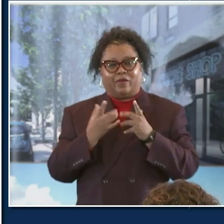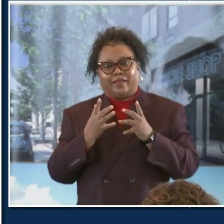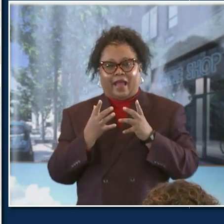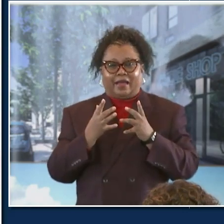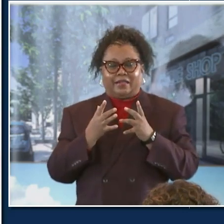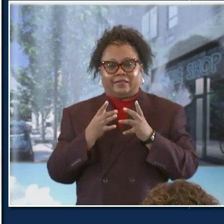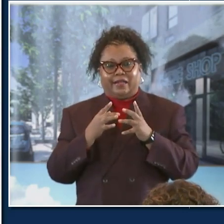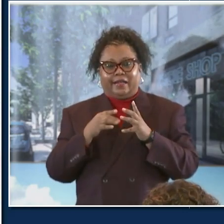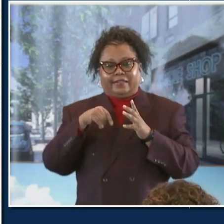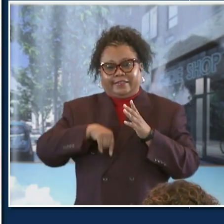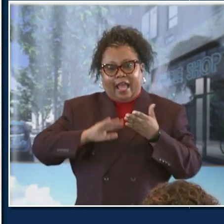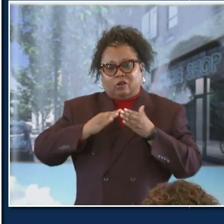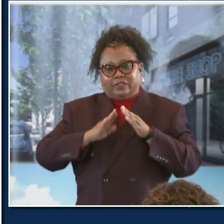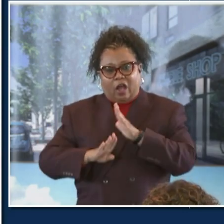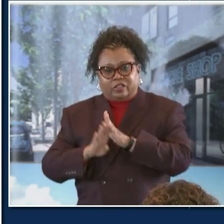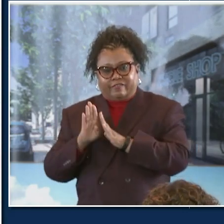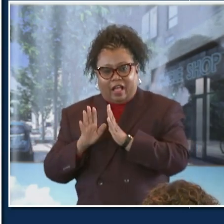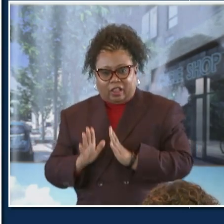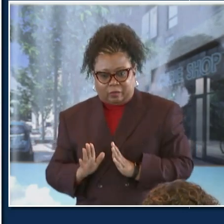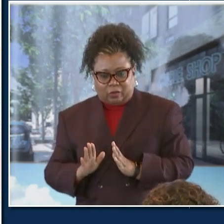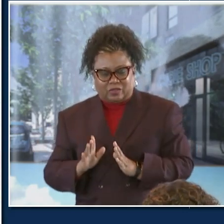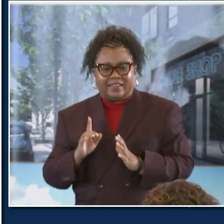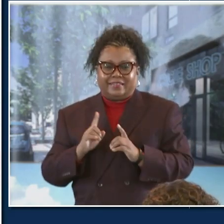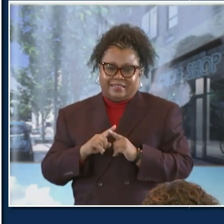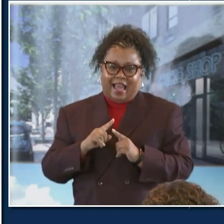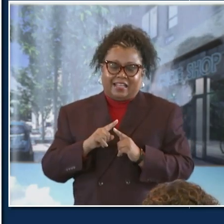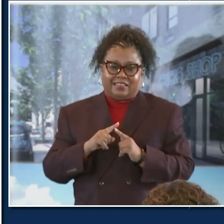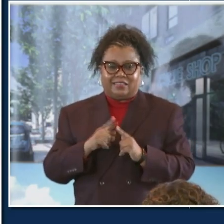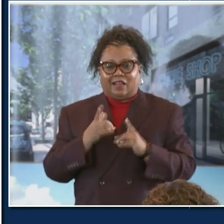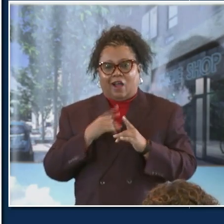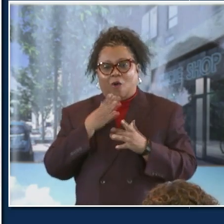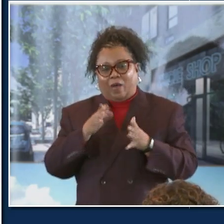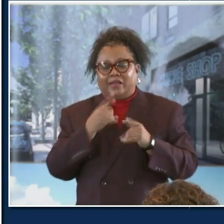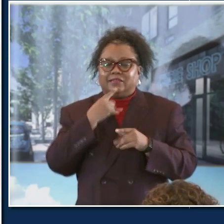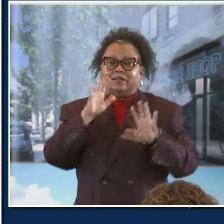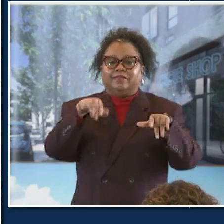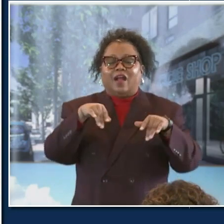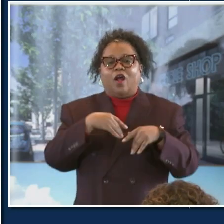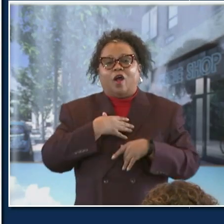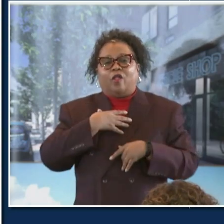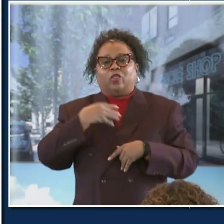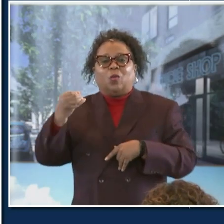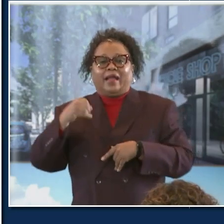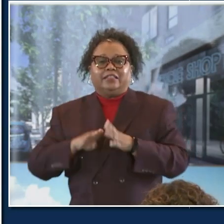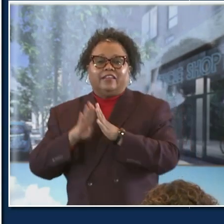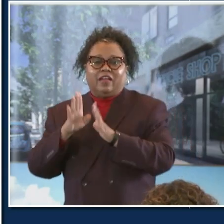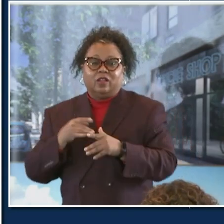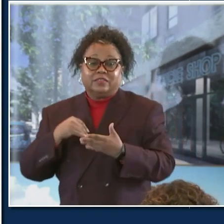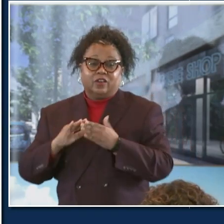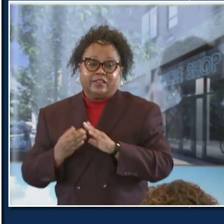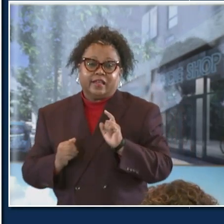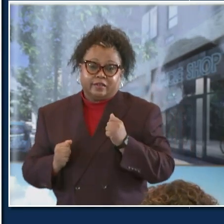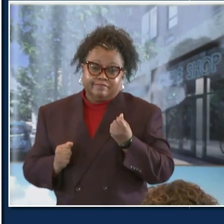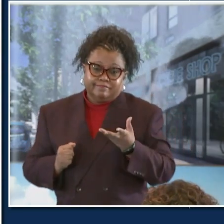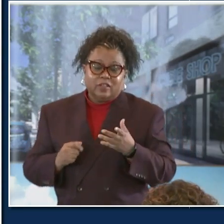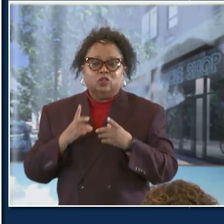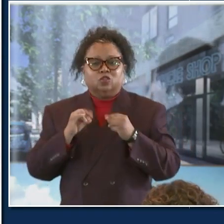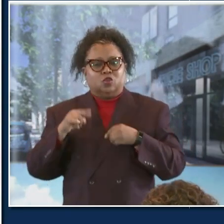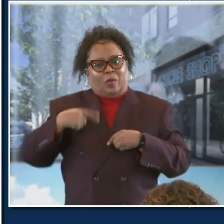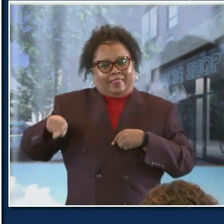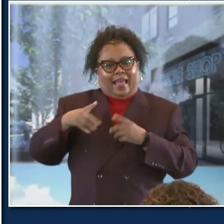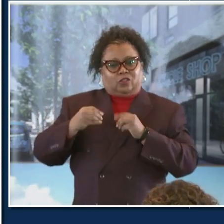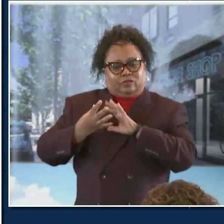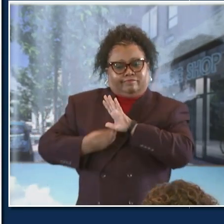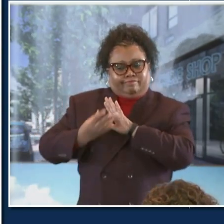of downtown developers, and that's a euphemistic way of saying the white developers in our city, to do what they